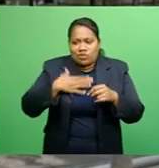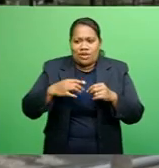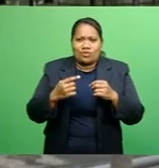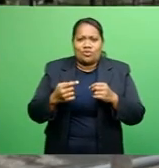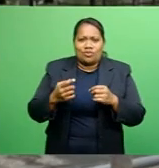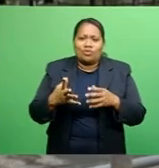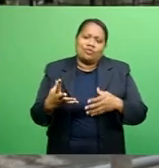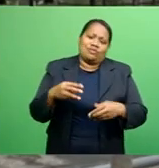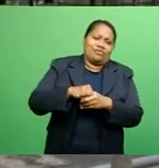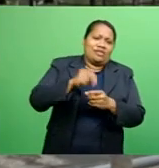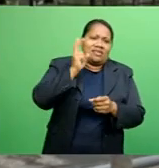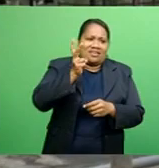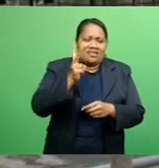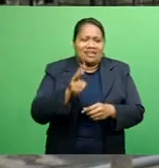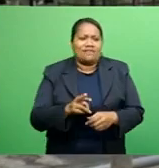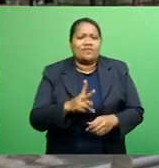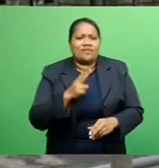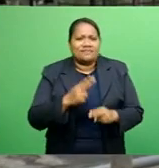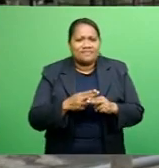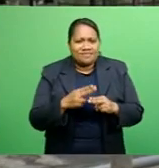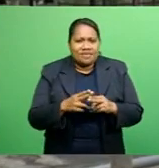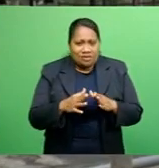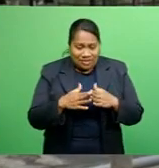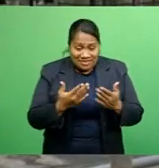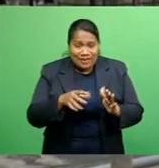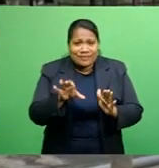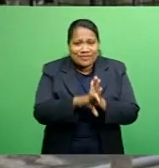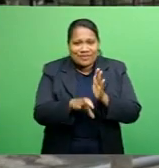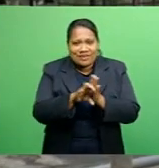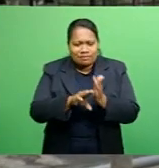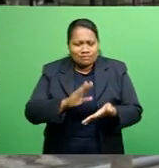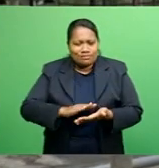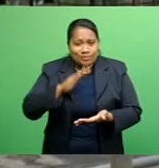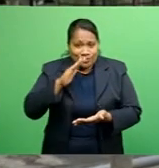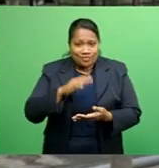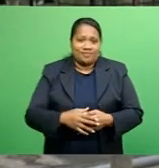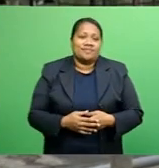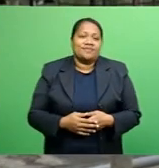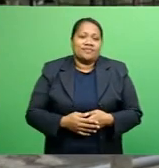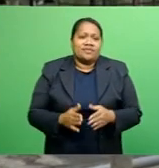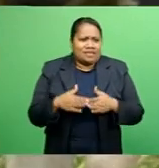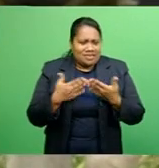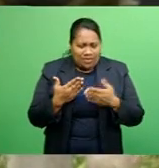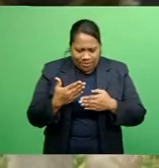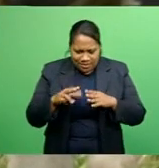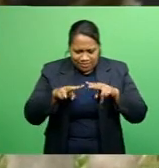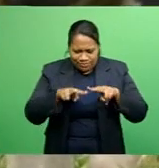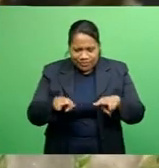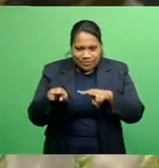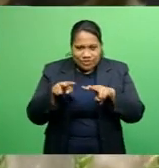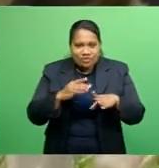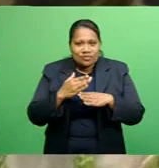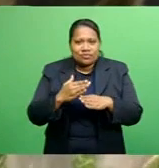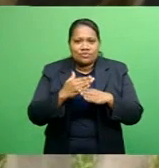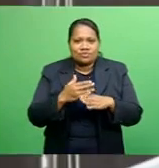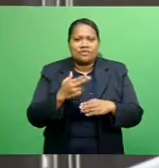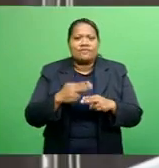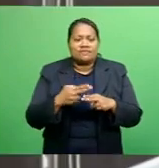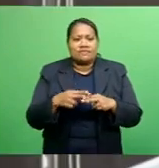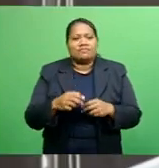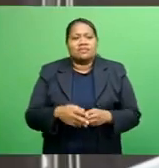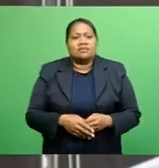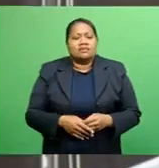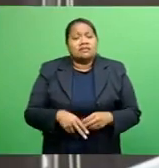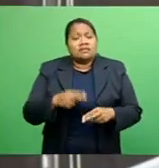now sustain the cost. Prasad says they are also relooking at the operation of smallholder farms. If the smallholder farms need